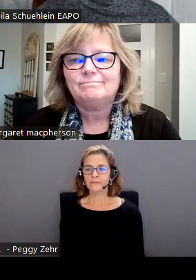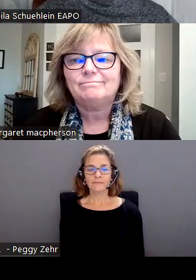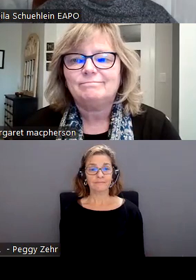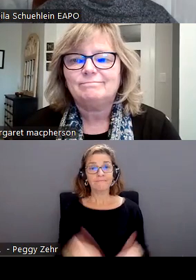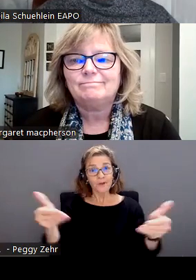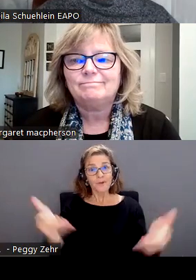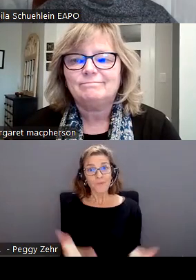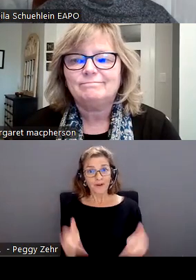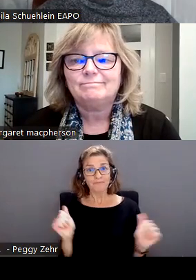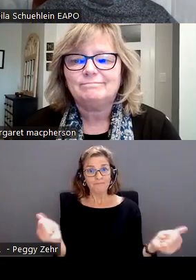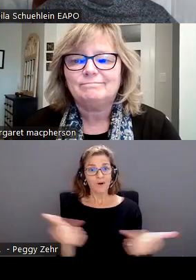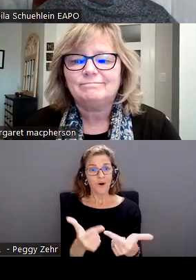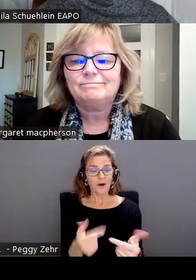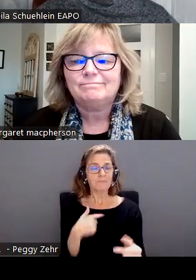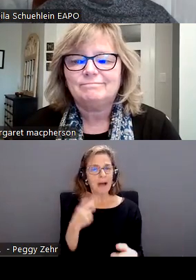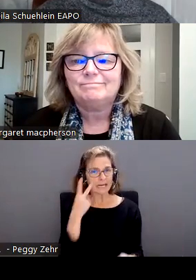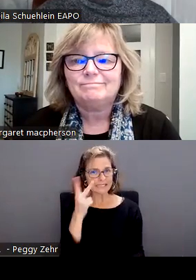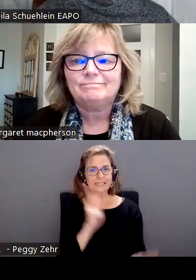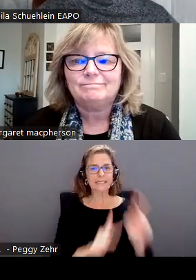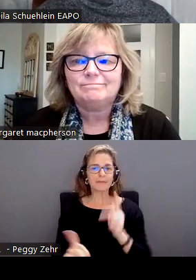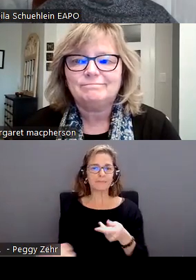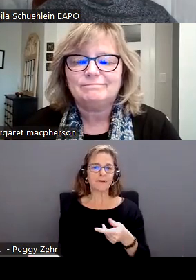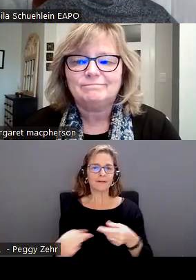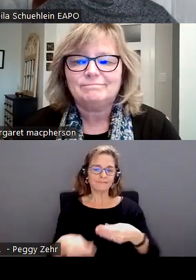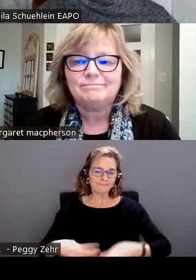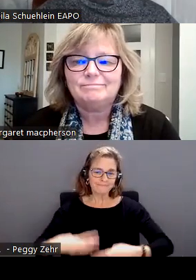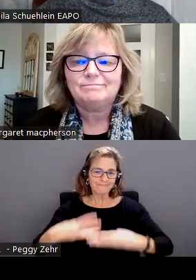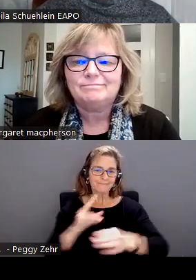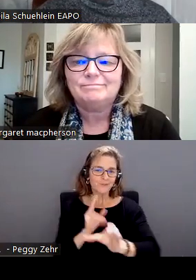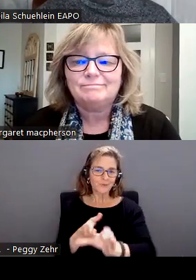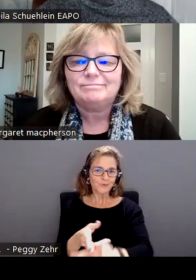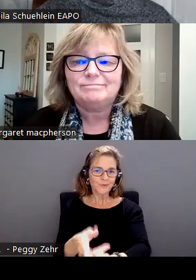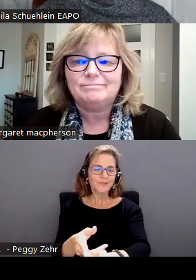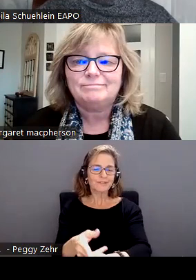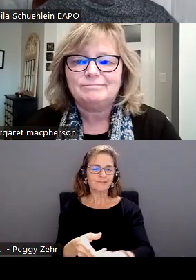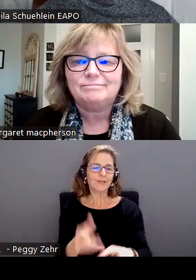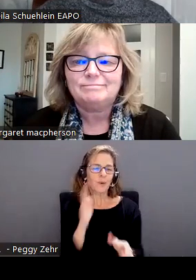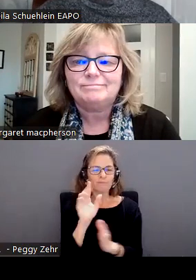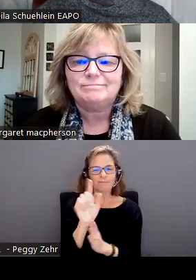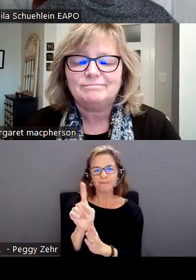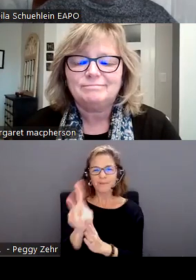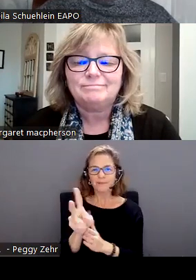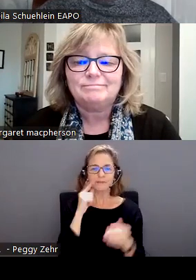Welcome, everyone. I see participants rolling in. We'll give it another minute or so.